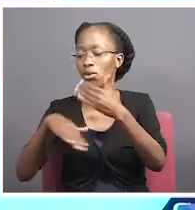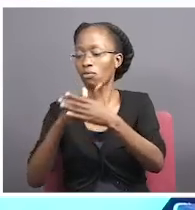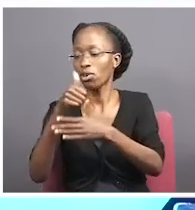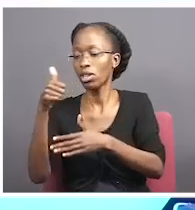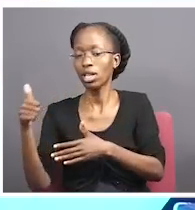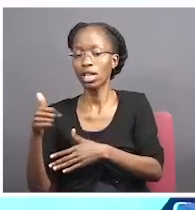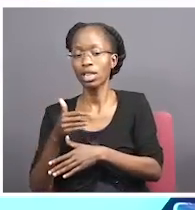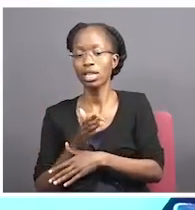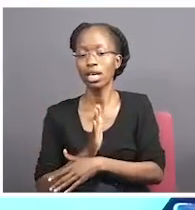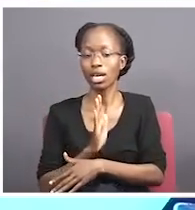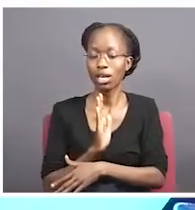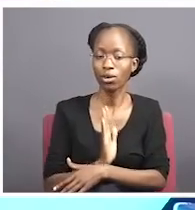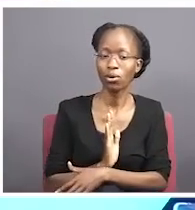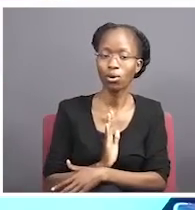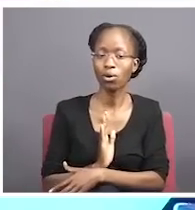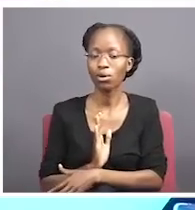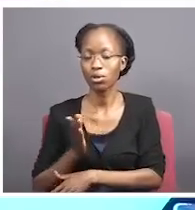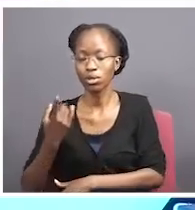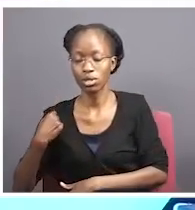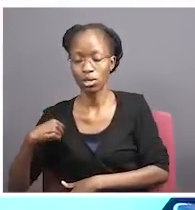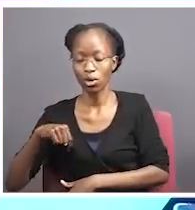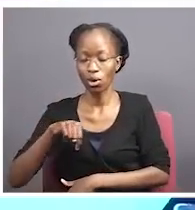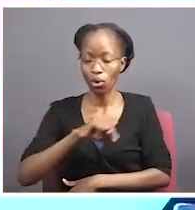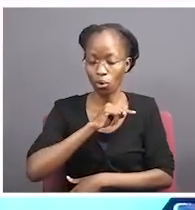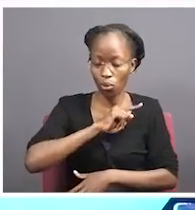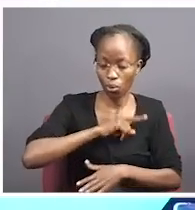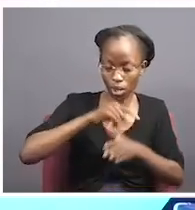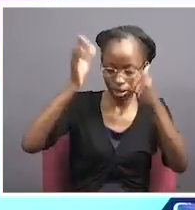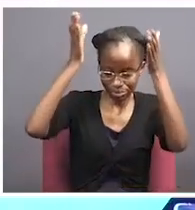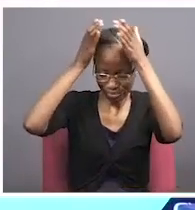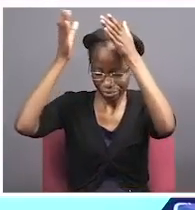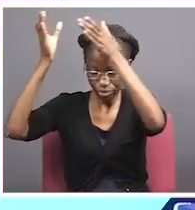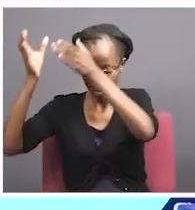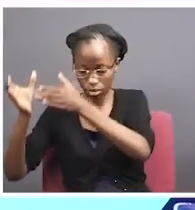lifted above all other gods.